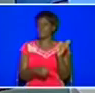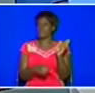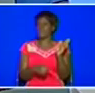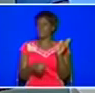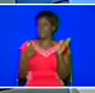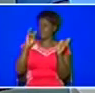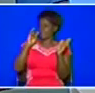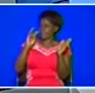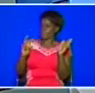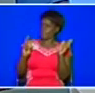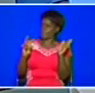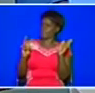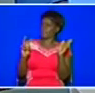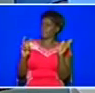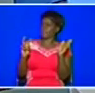check